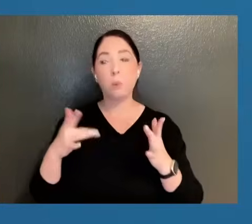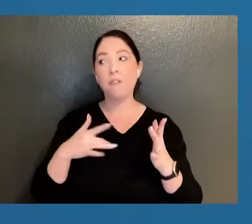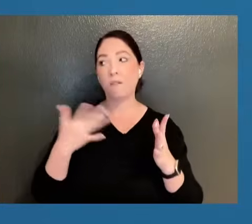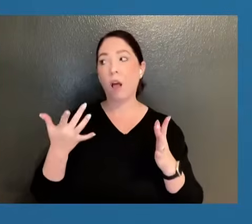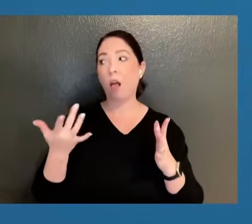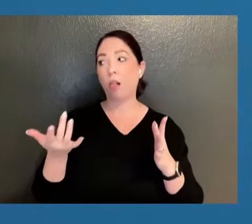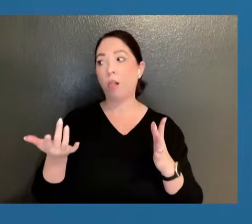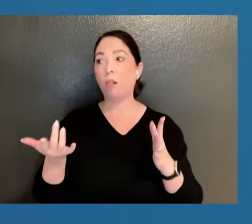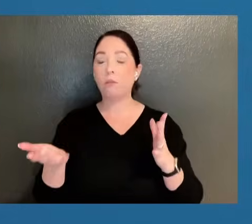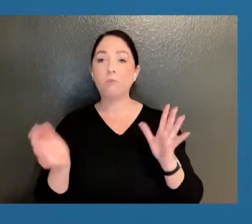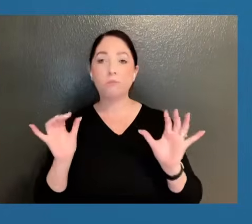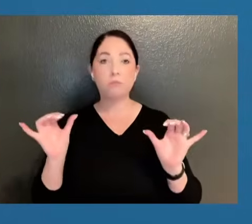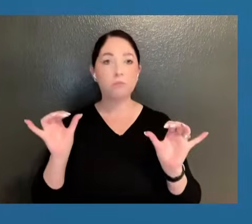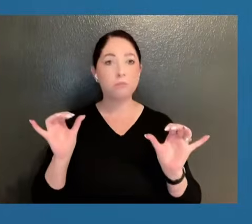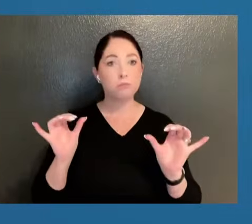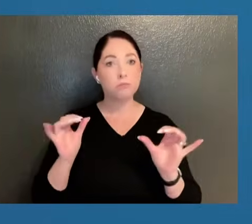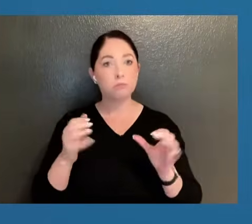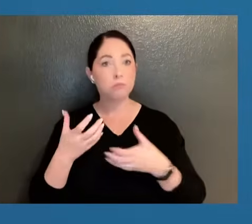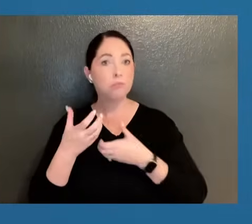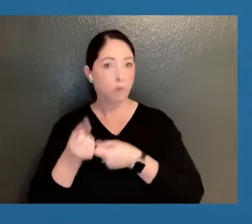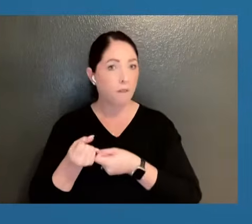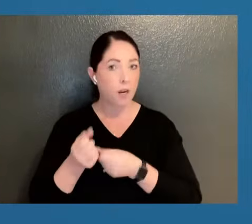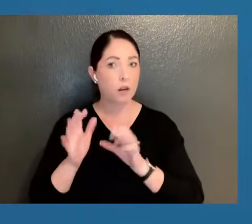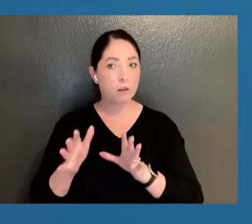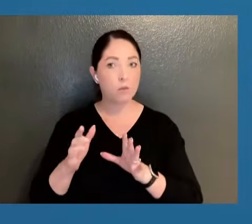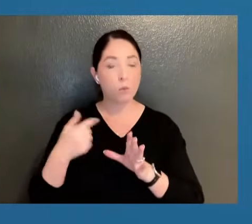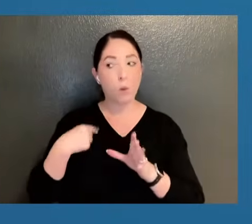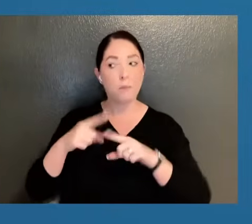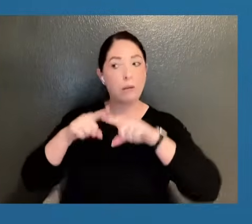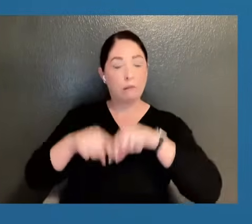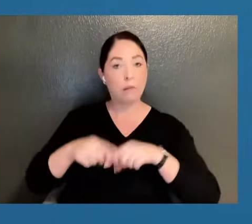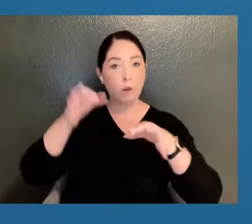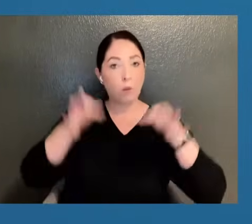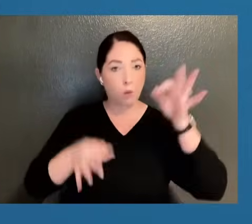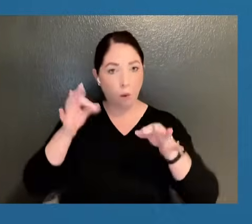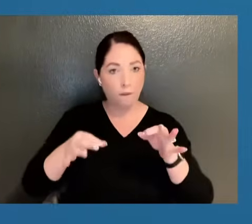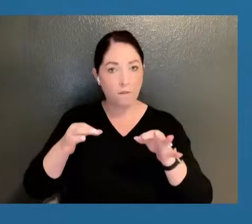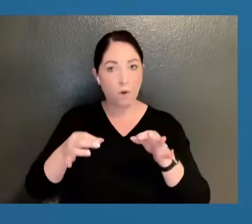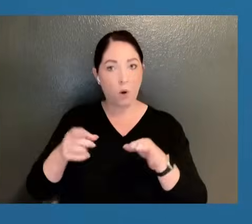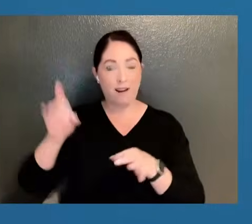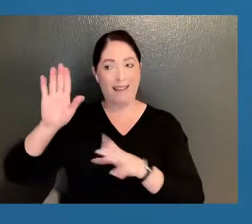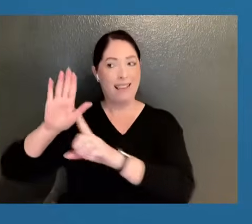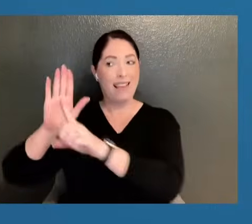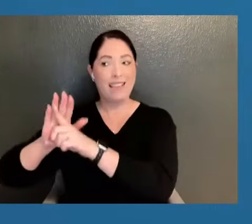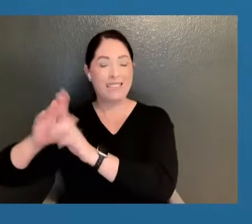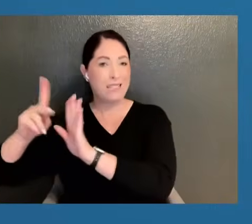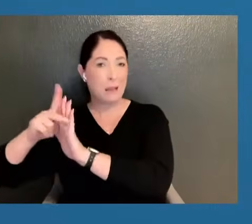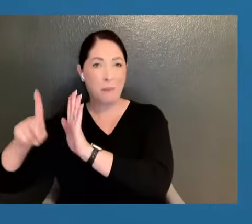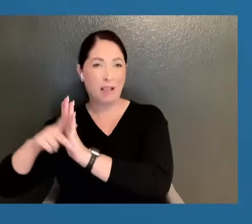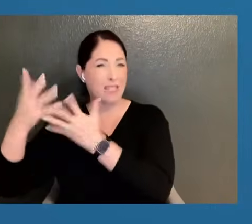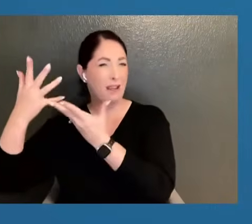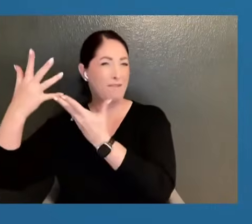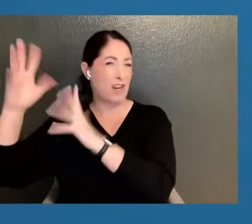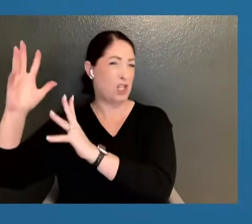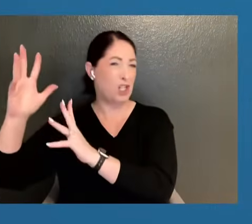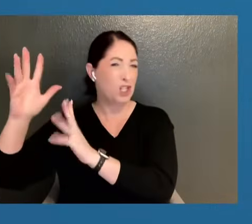heavily relied on since he took office to stop the insanity of his policies, right? We've been successful in many